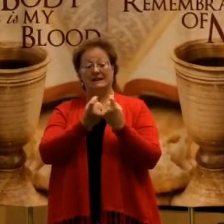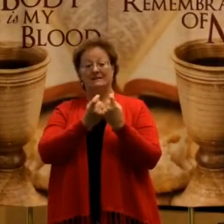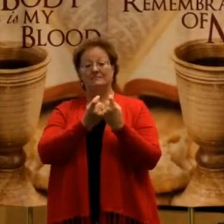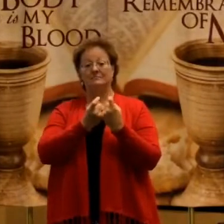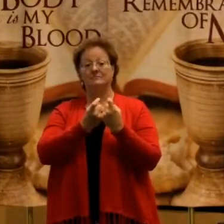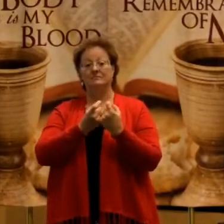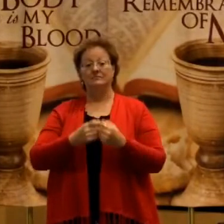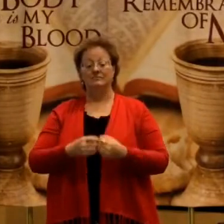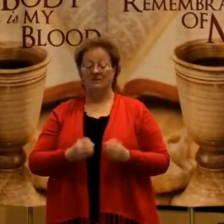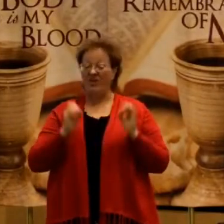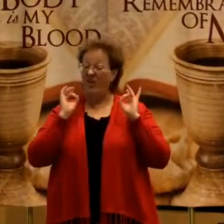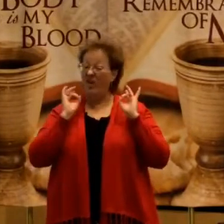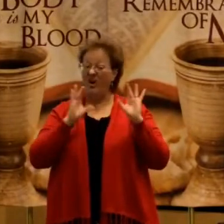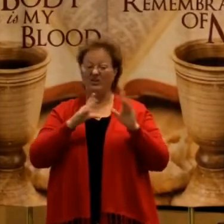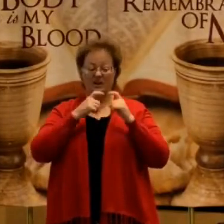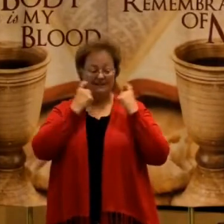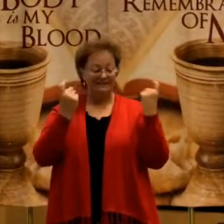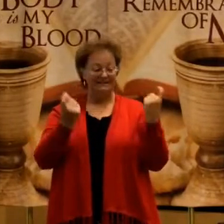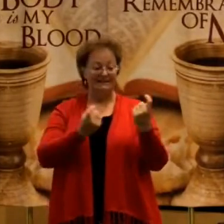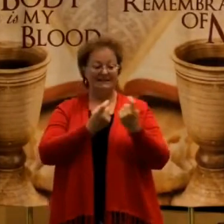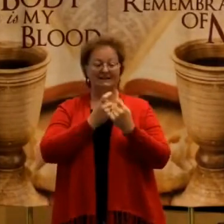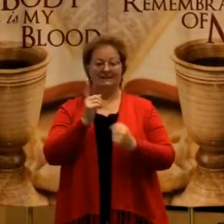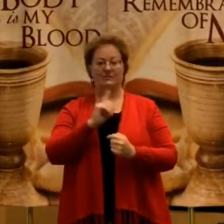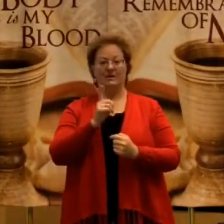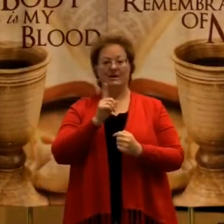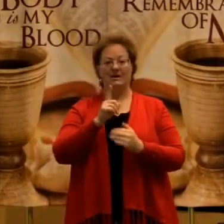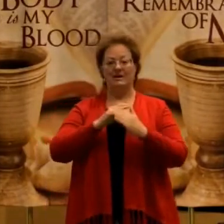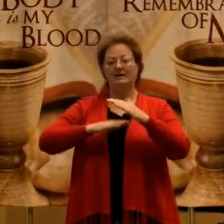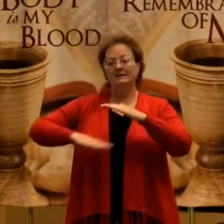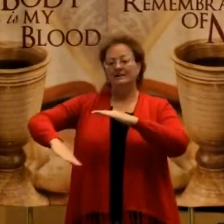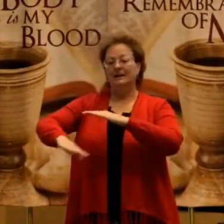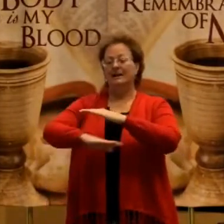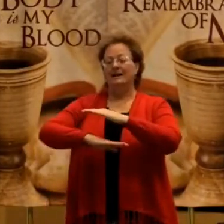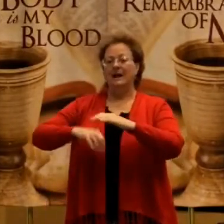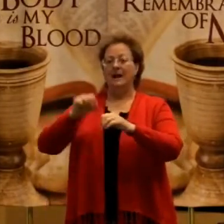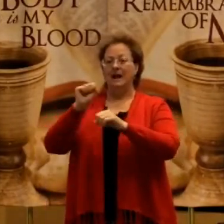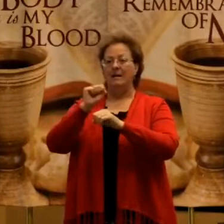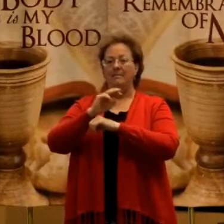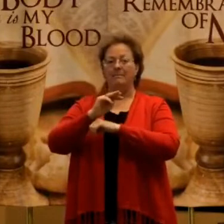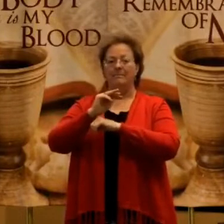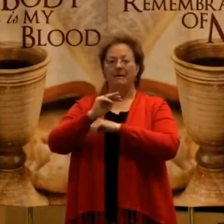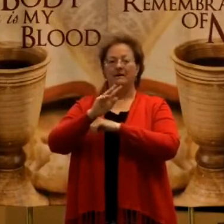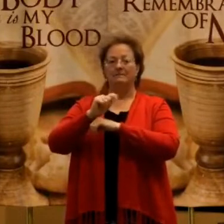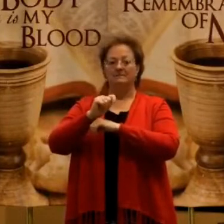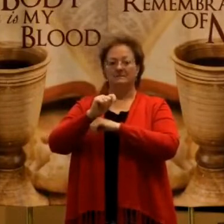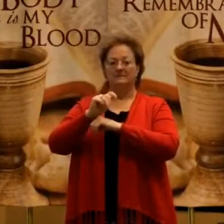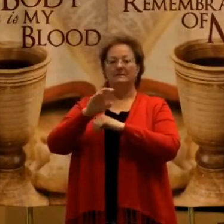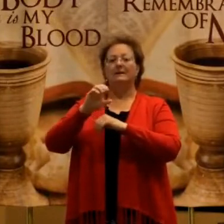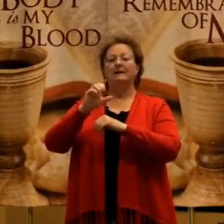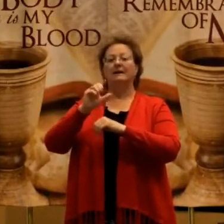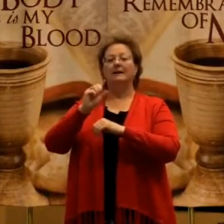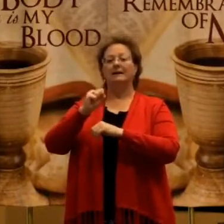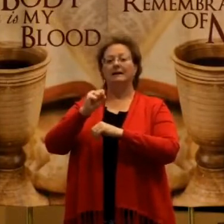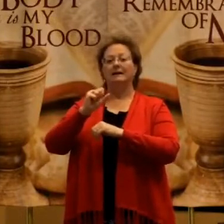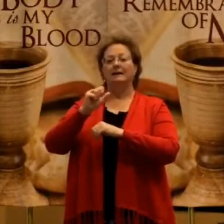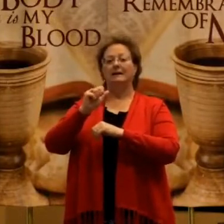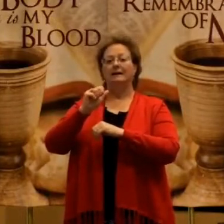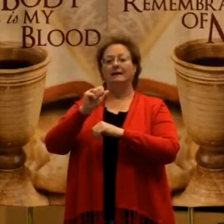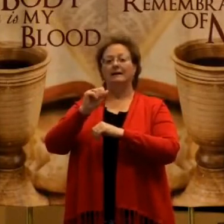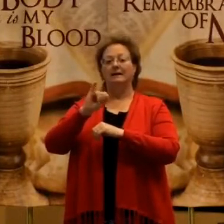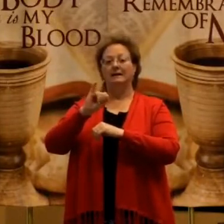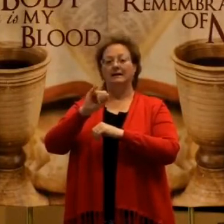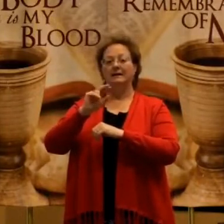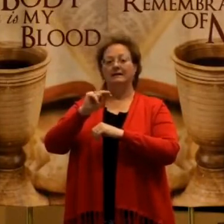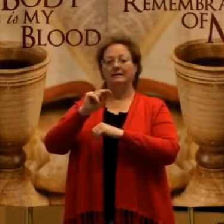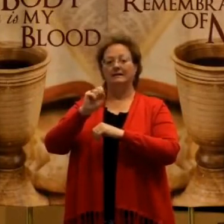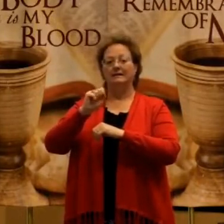great sin because of where they committed it, at Mount Sinai, God's holy mountain. It was a great sin because